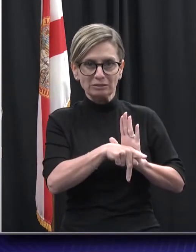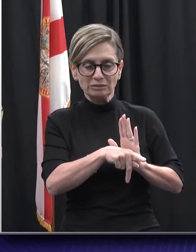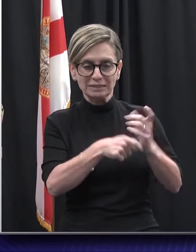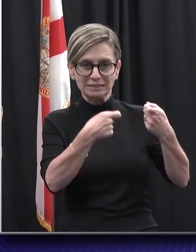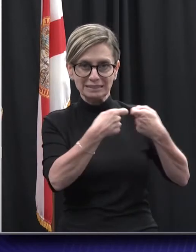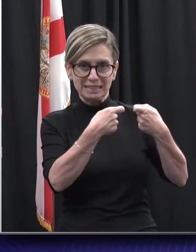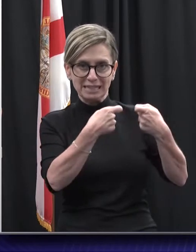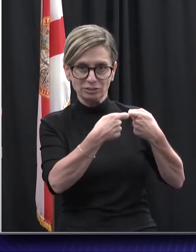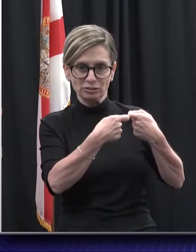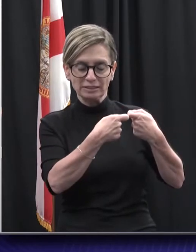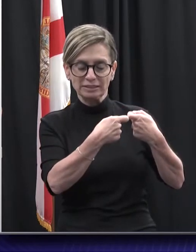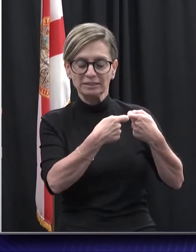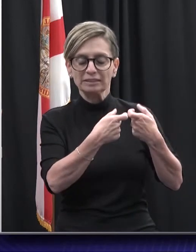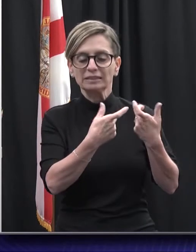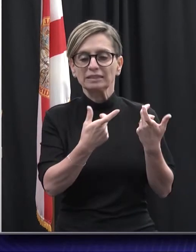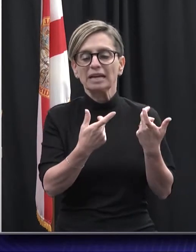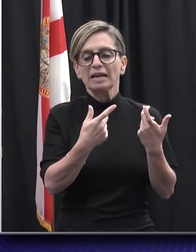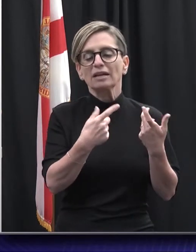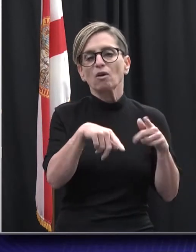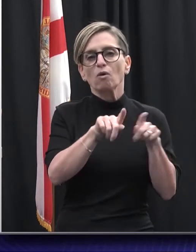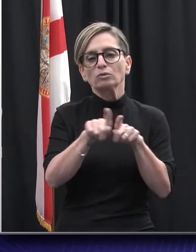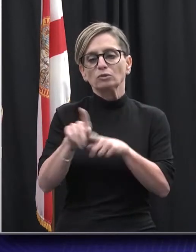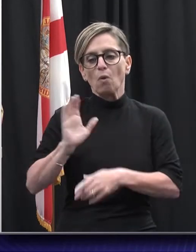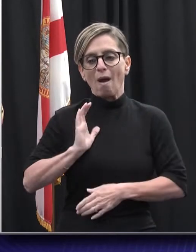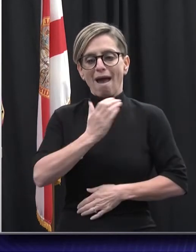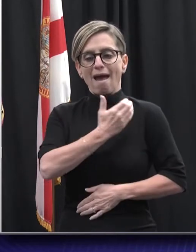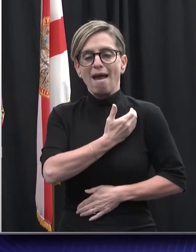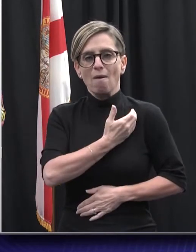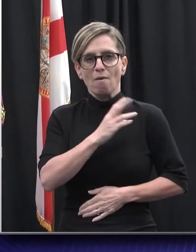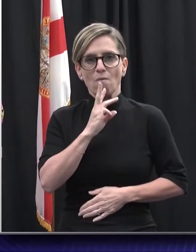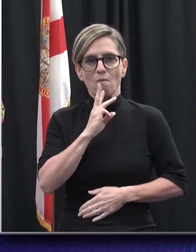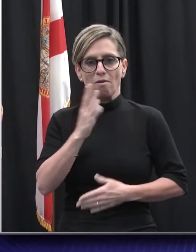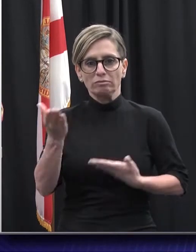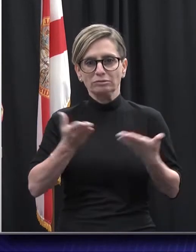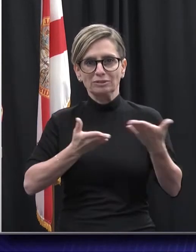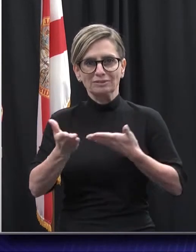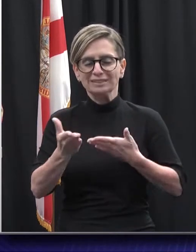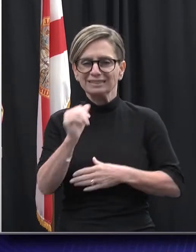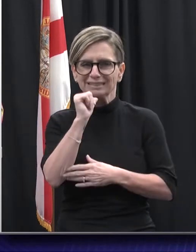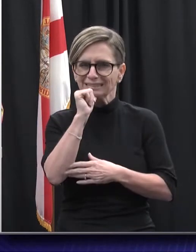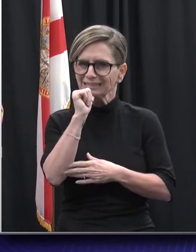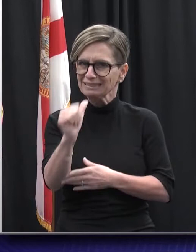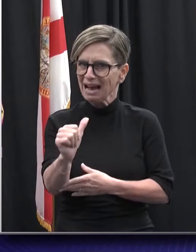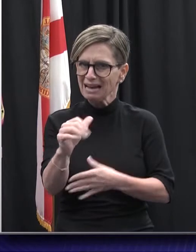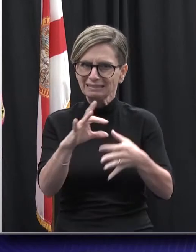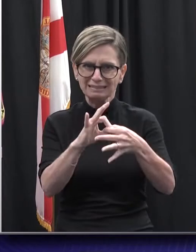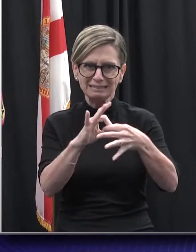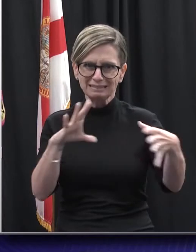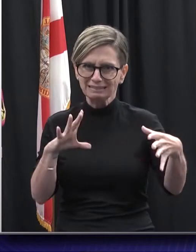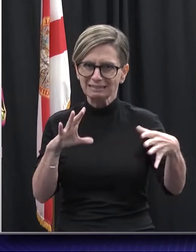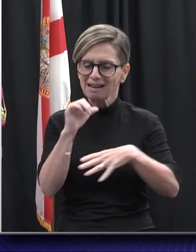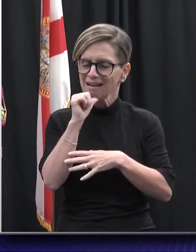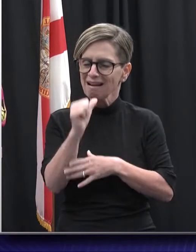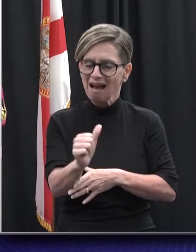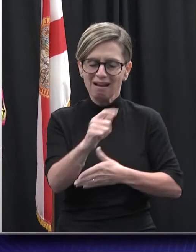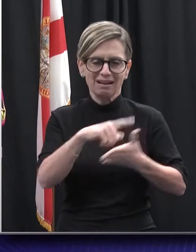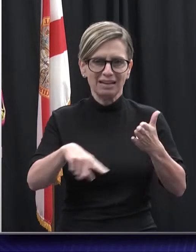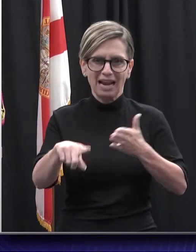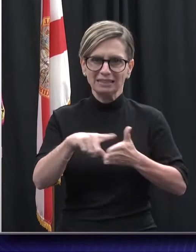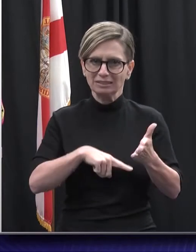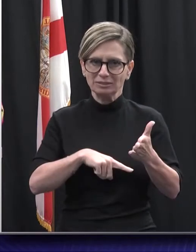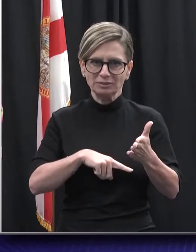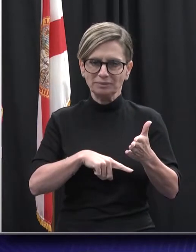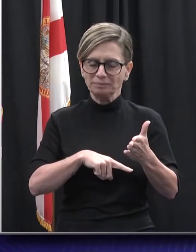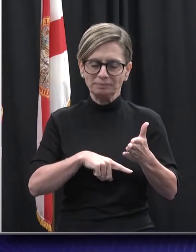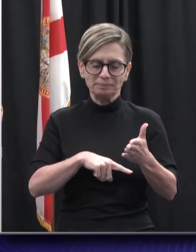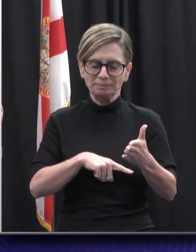Lucie utilities, and our utility services will not be disconnecting and turning off any of your services. And there